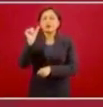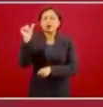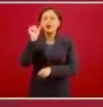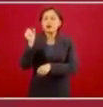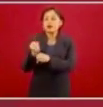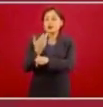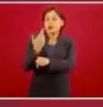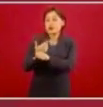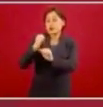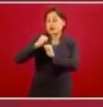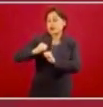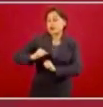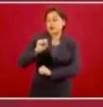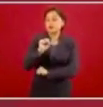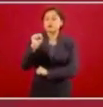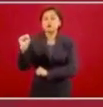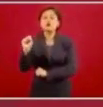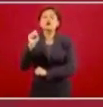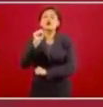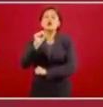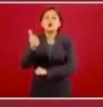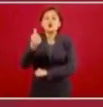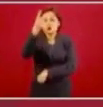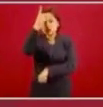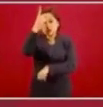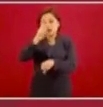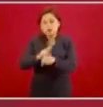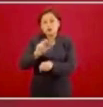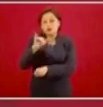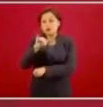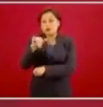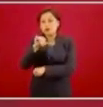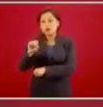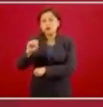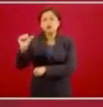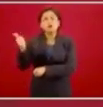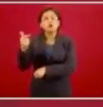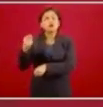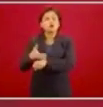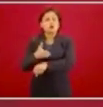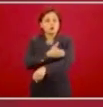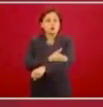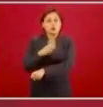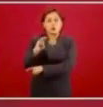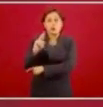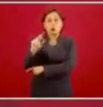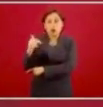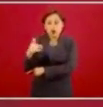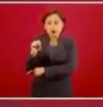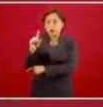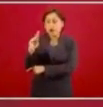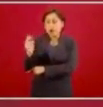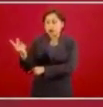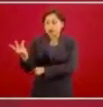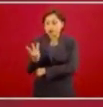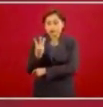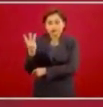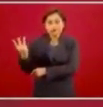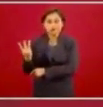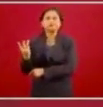Yesterday, the Secretary of Health being present, and some other colleagues and